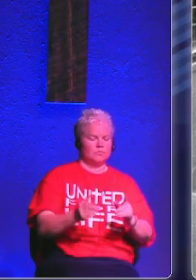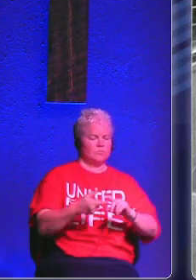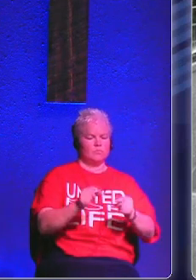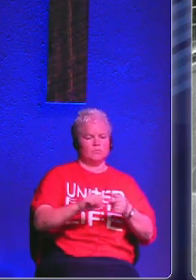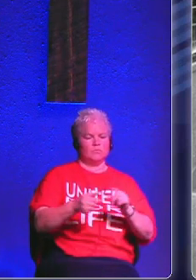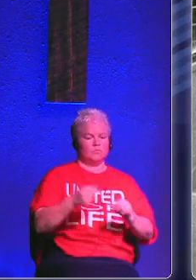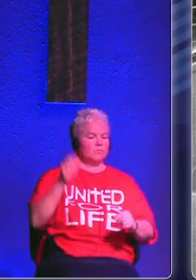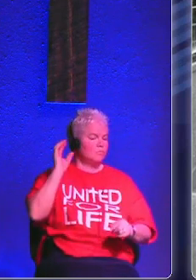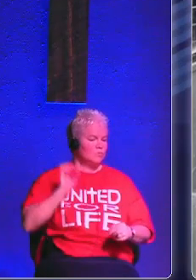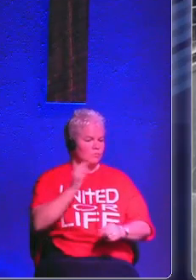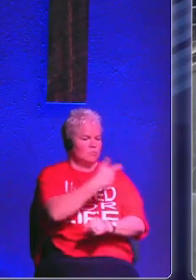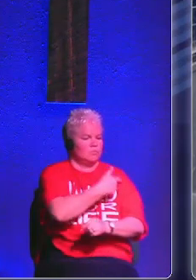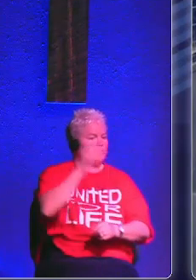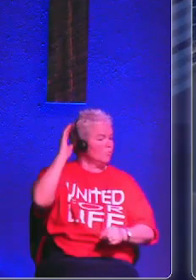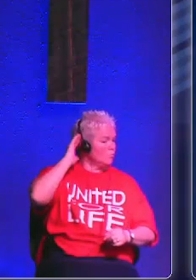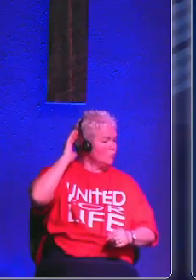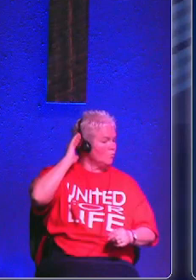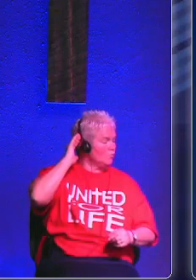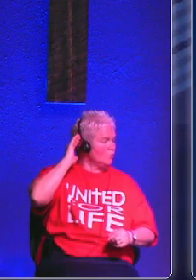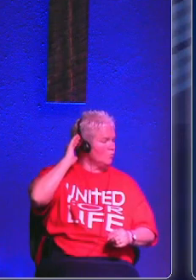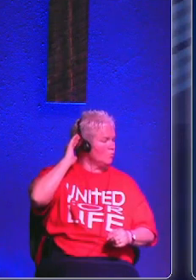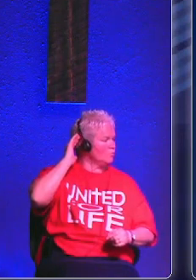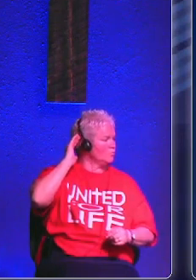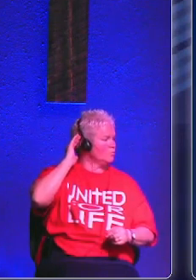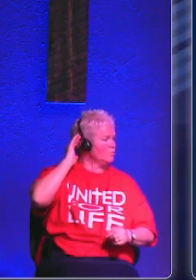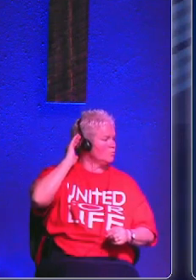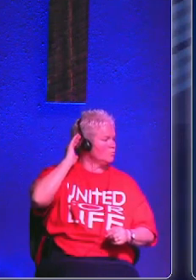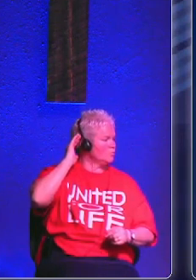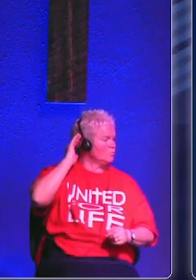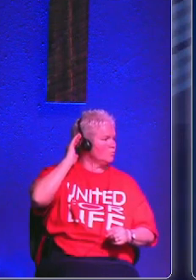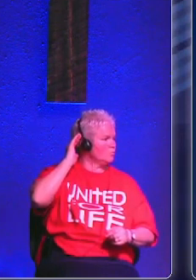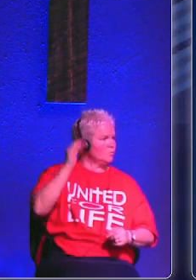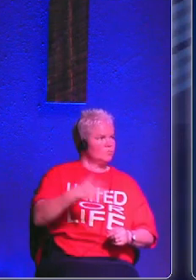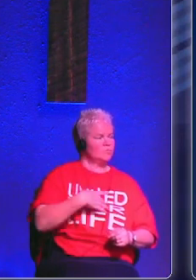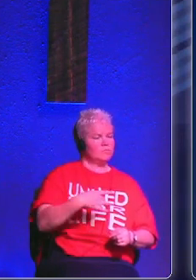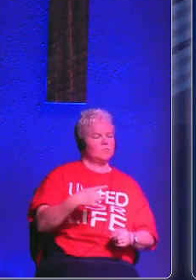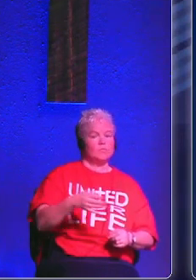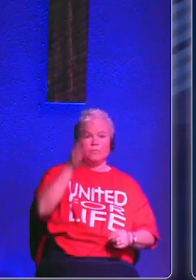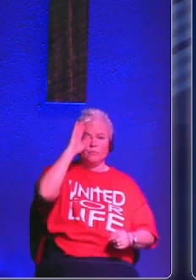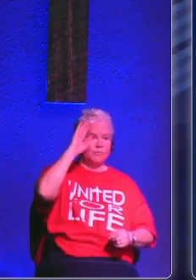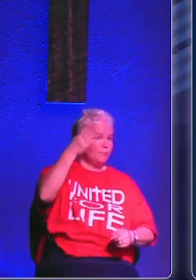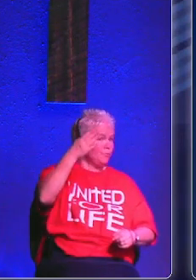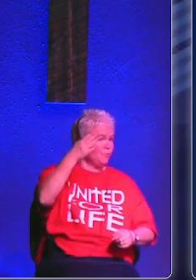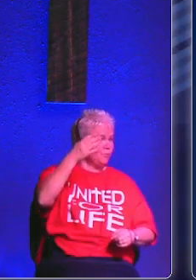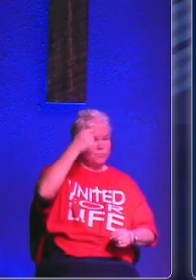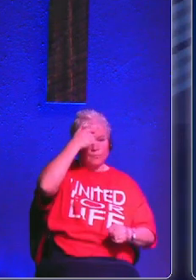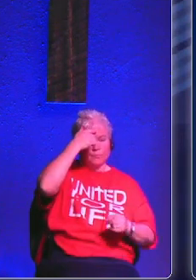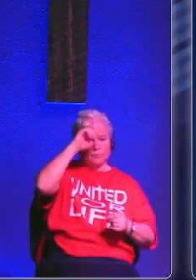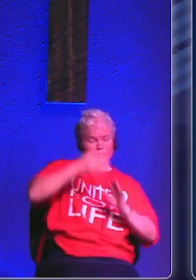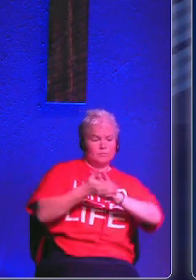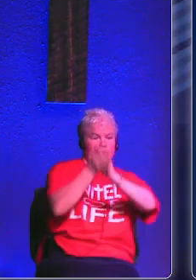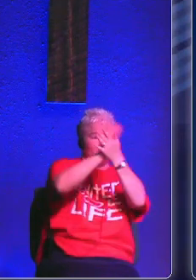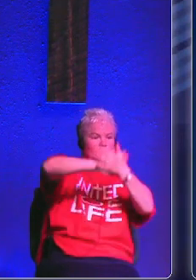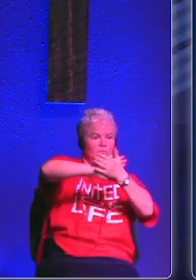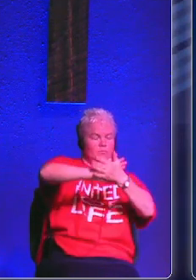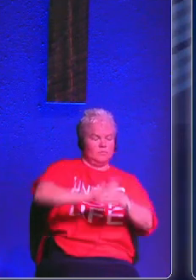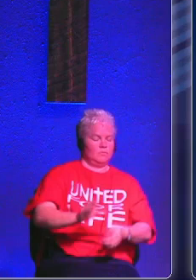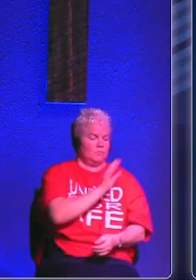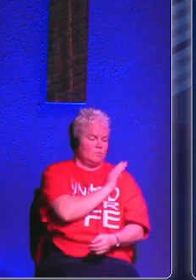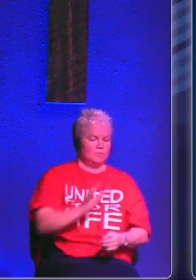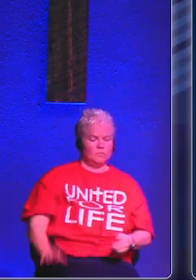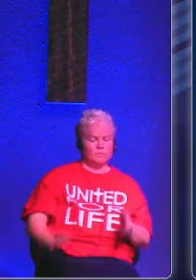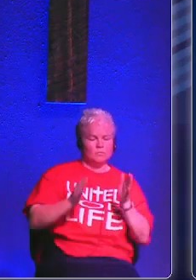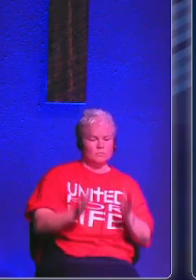we hear, though, is it? See, we hear things like, hey, become a Christian and all your problems